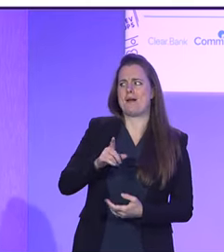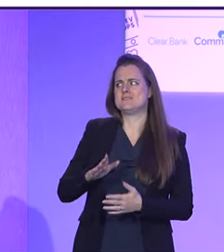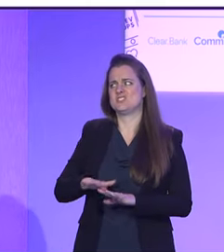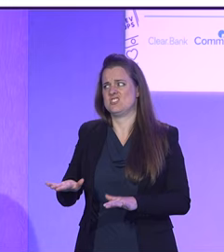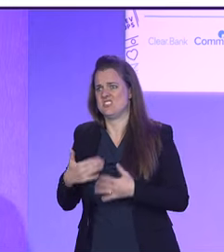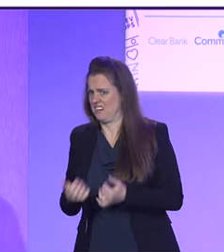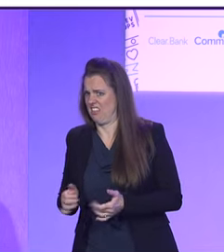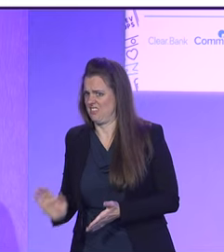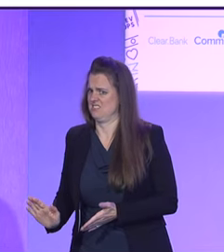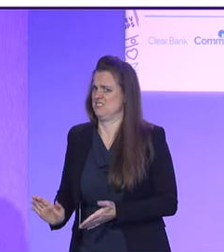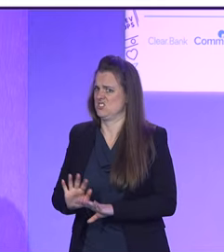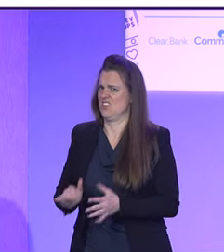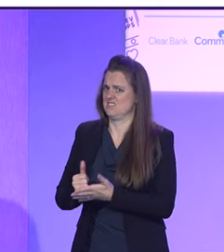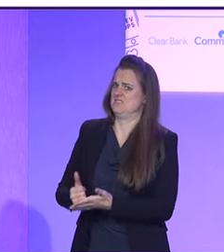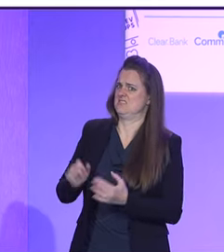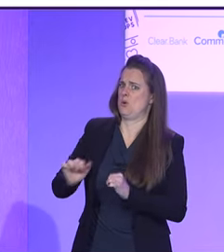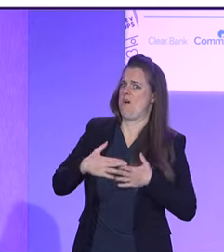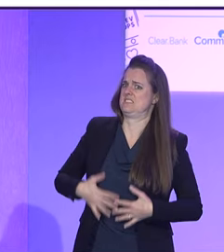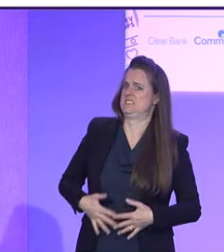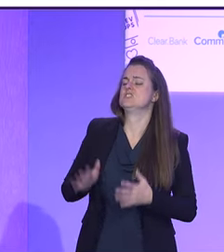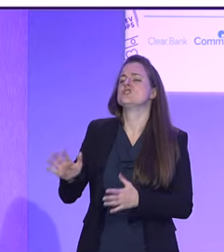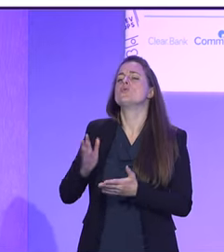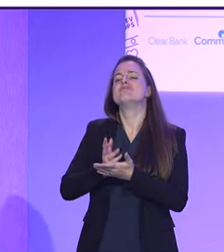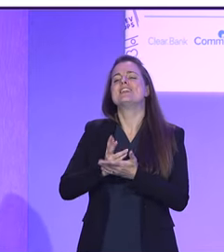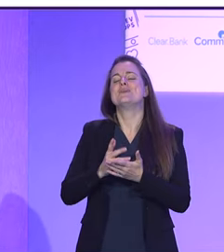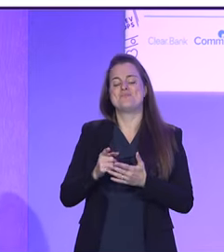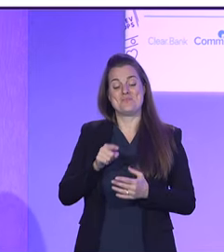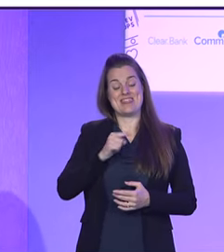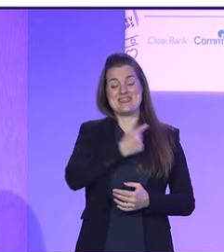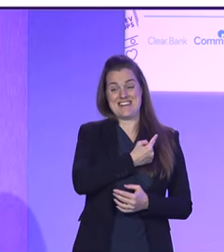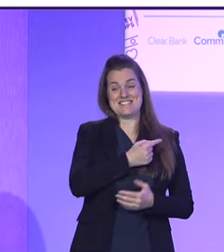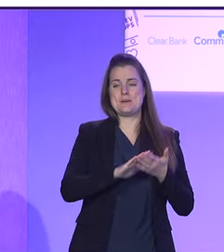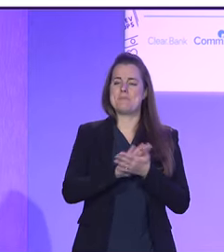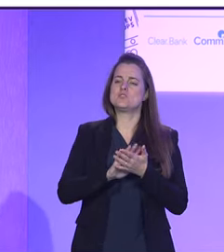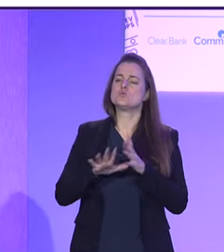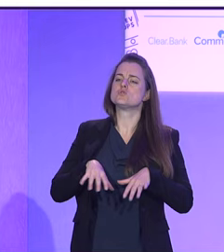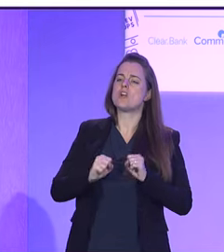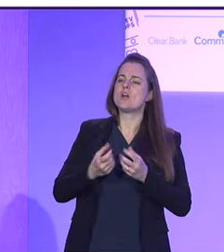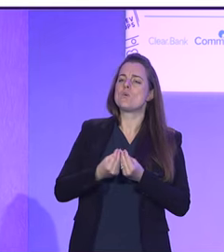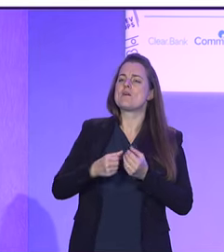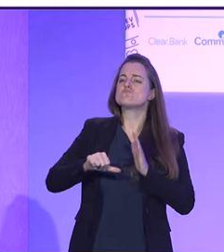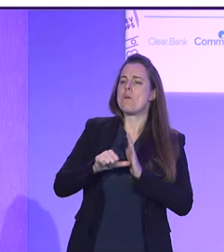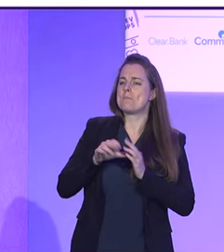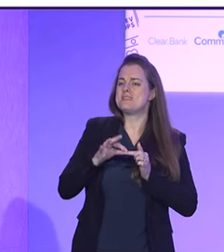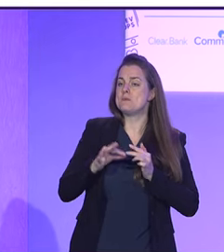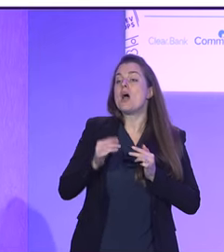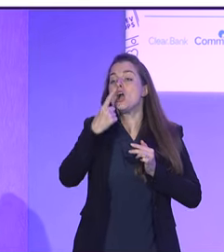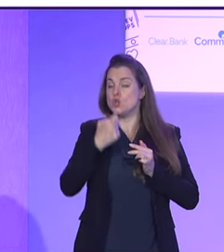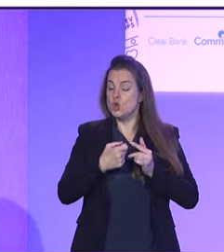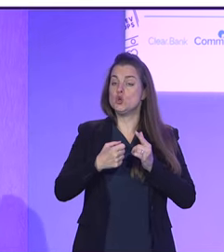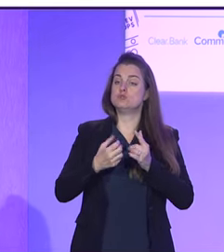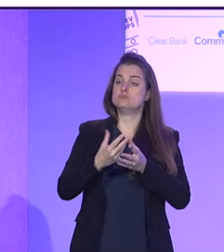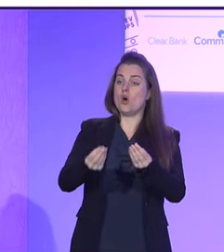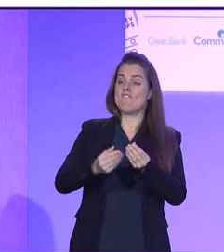systems way as well, is that you start with a problem symptom and you could implement a long-term solution, but that just takes some time and it